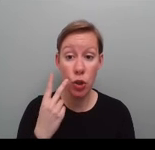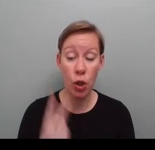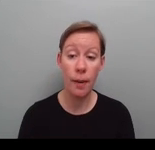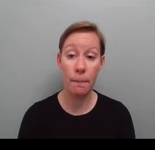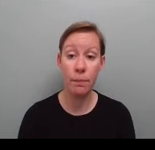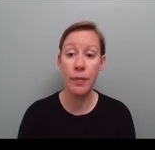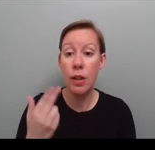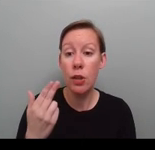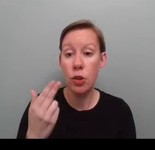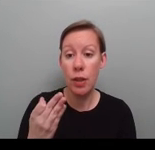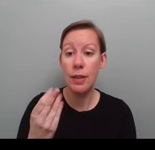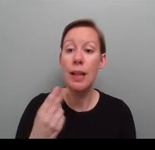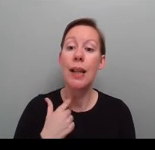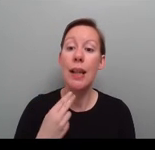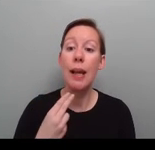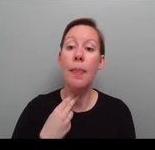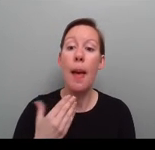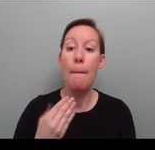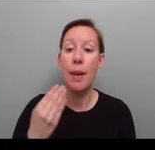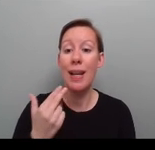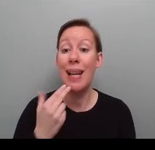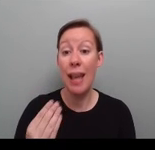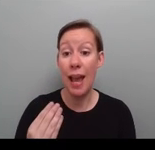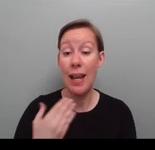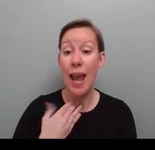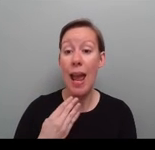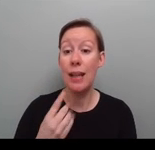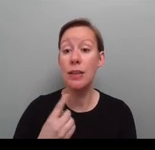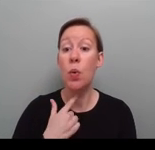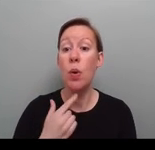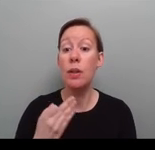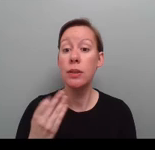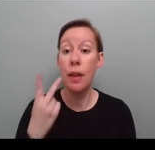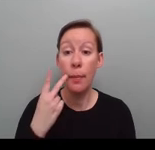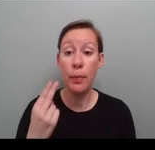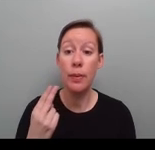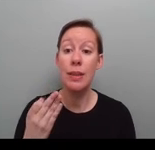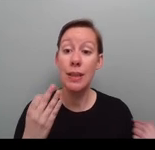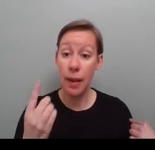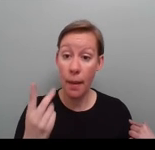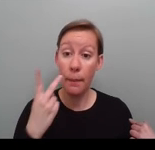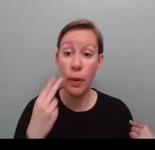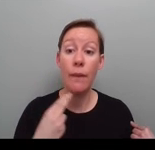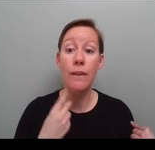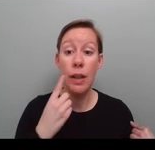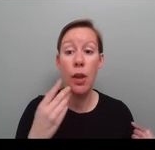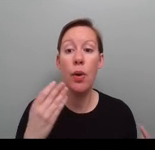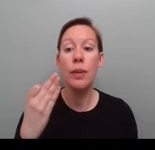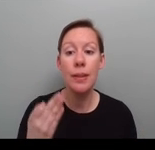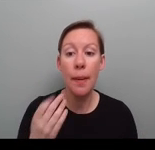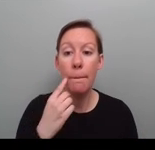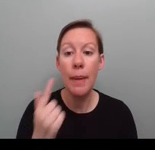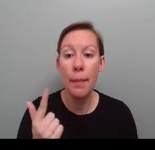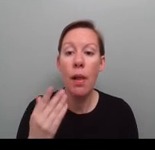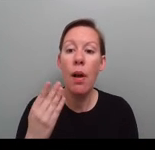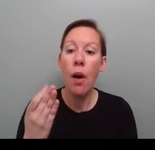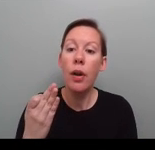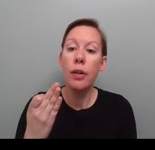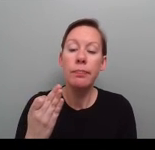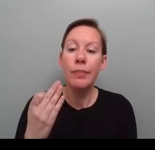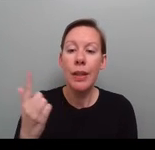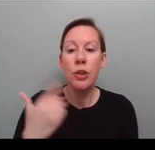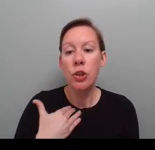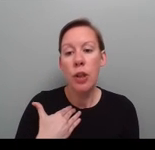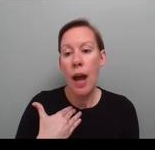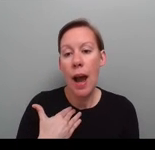you have to do is click that button again and it'll stop your video. Now, some people are a bit camera shy and